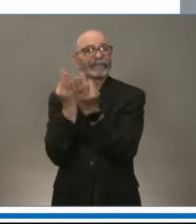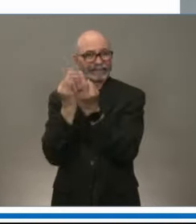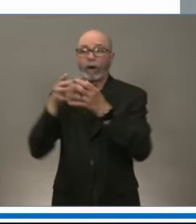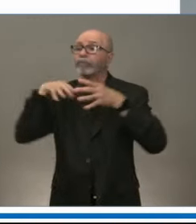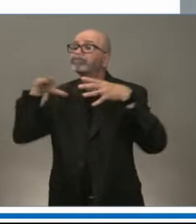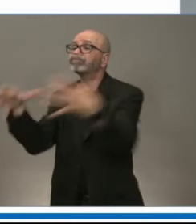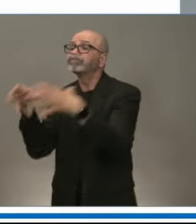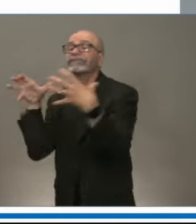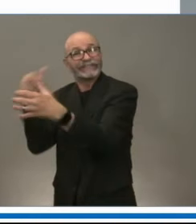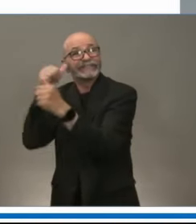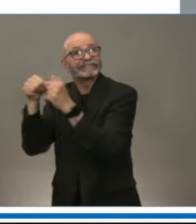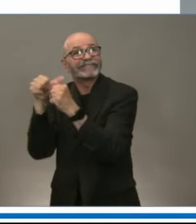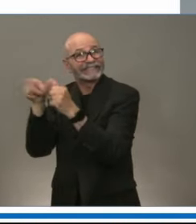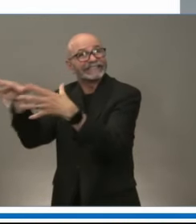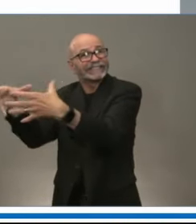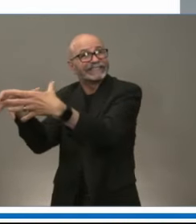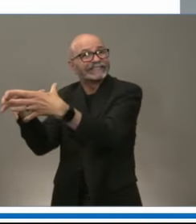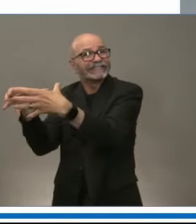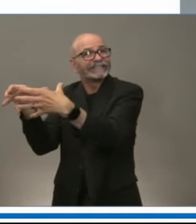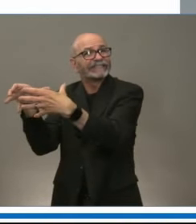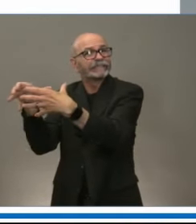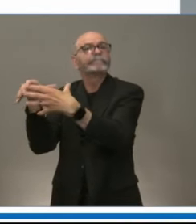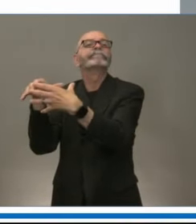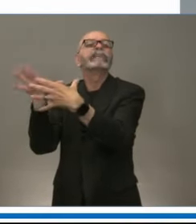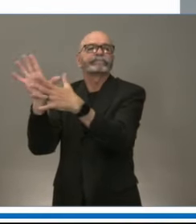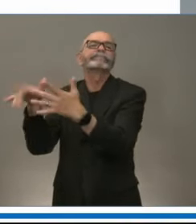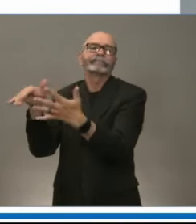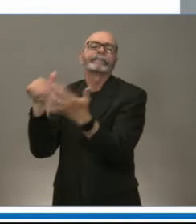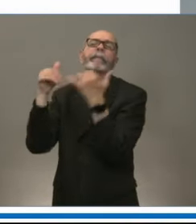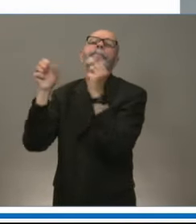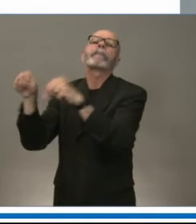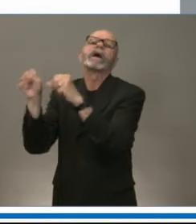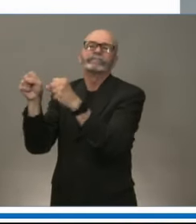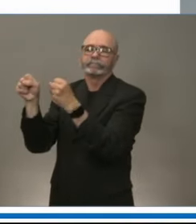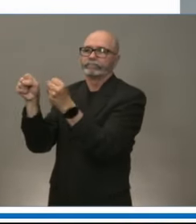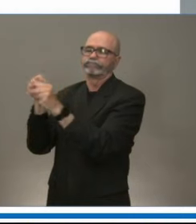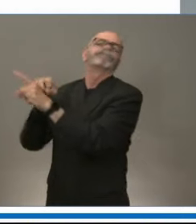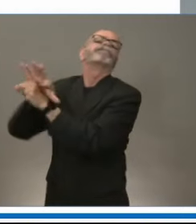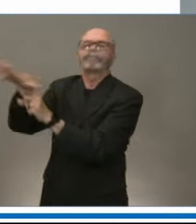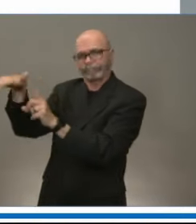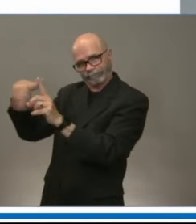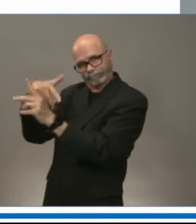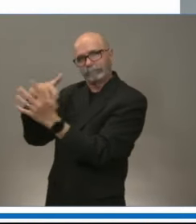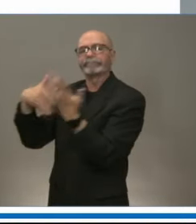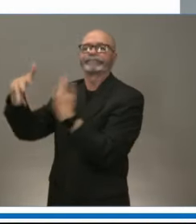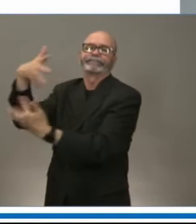complex investigation with lots of interactions between staff and